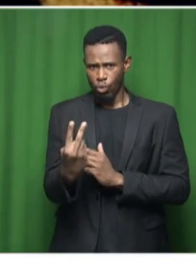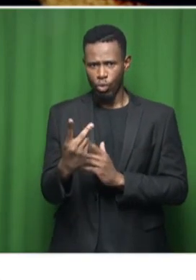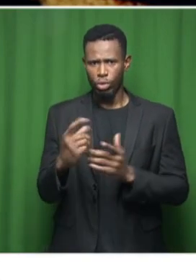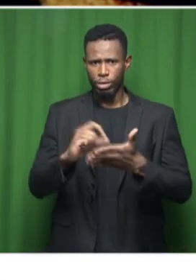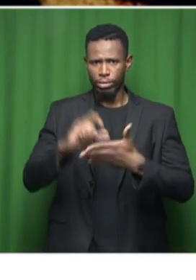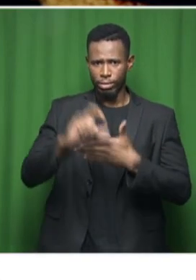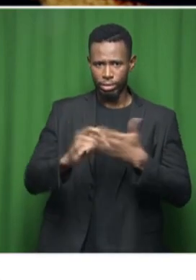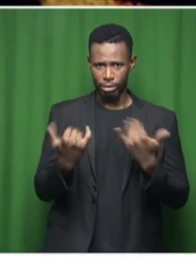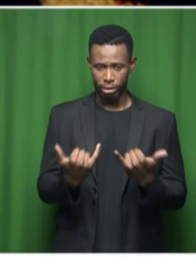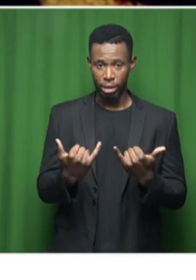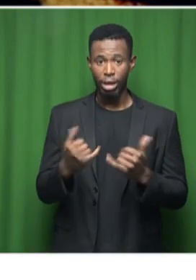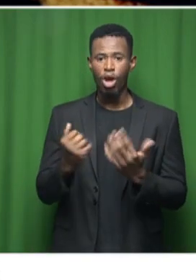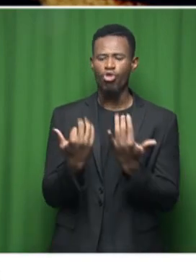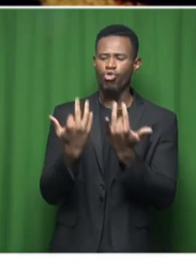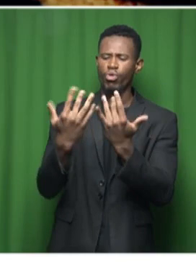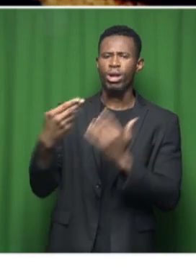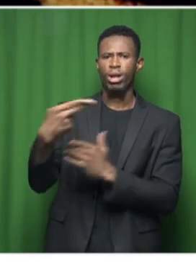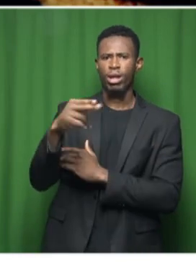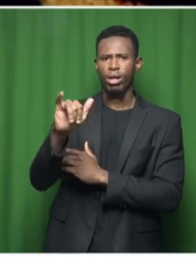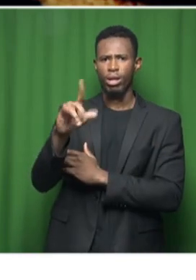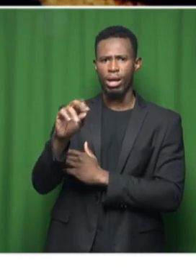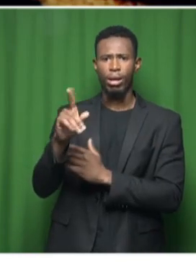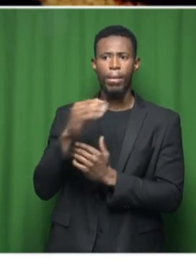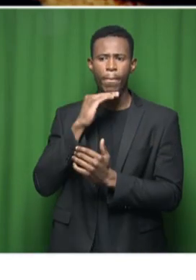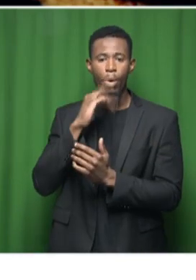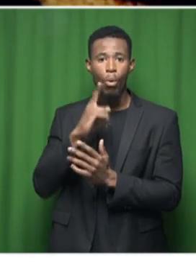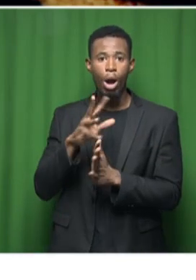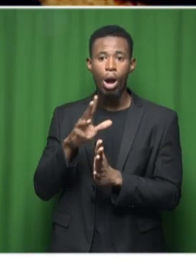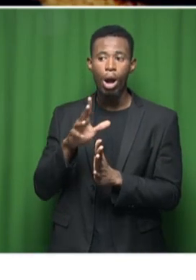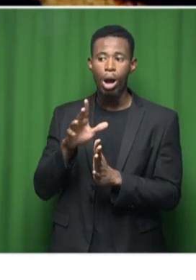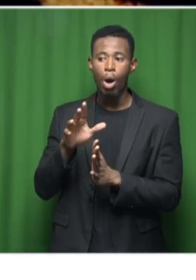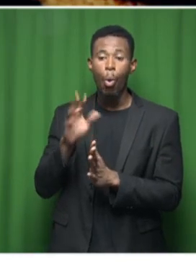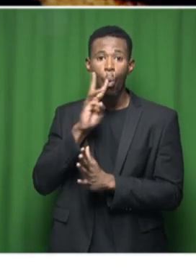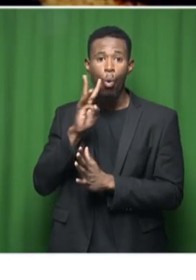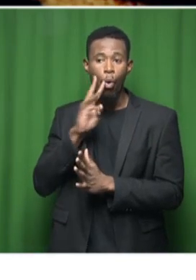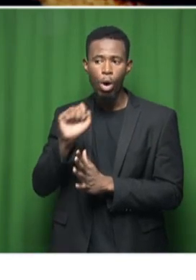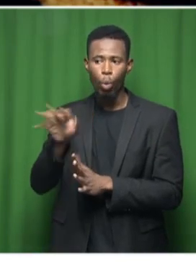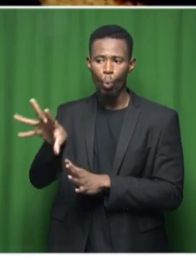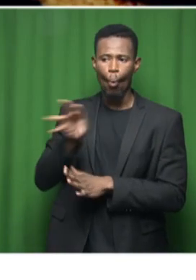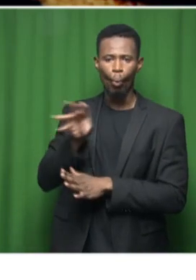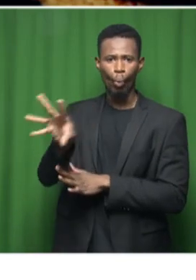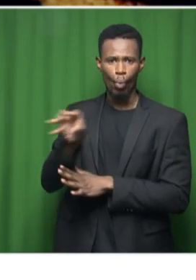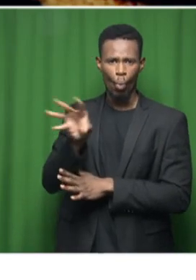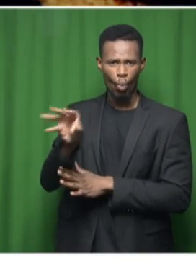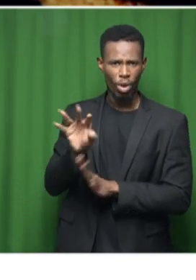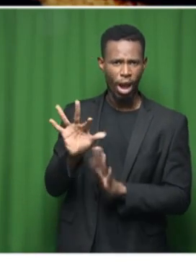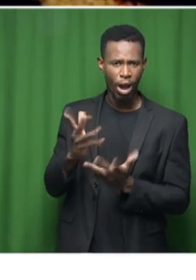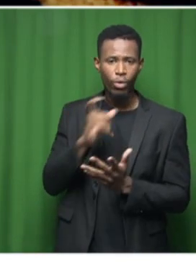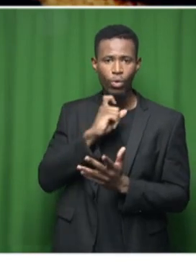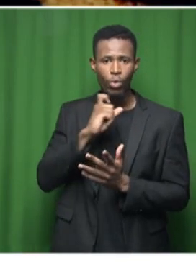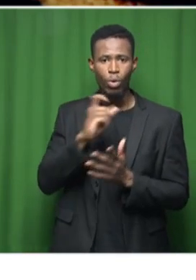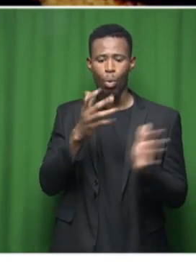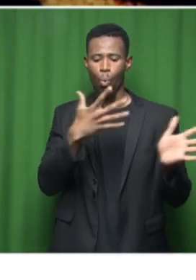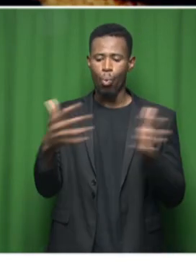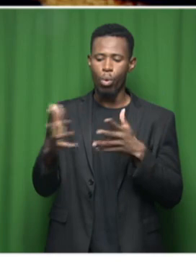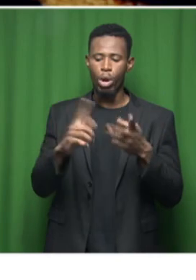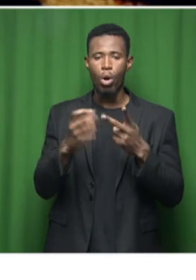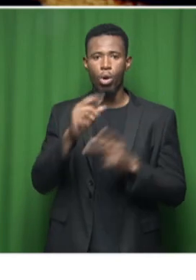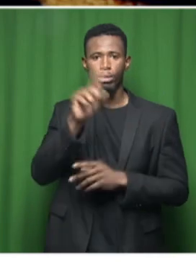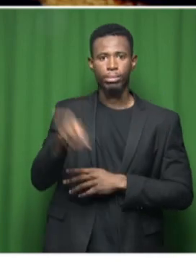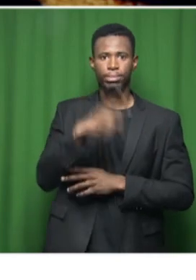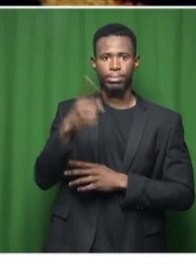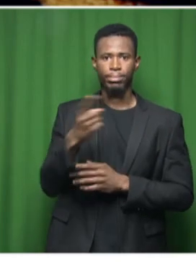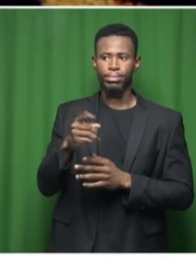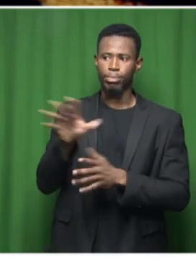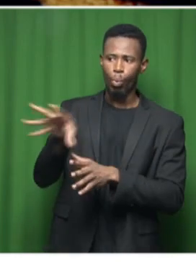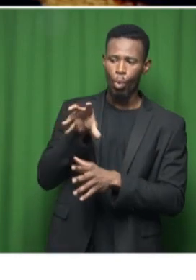Green hydrogen involves the extraction of hydrogen from water using solar or wind energy. Well, SK is